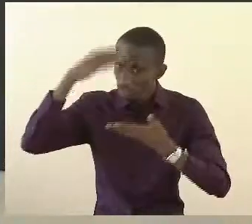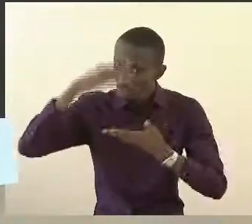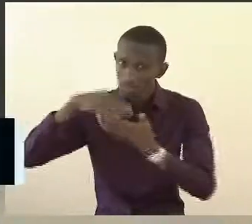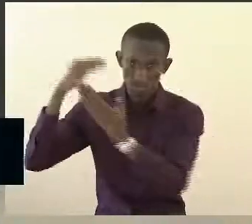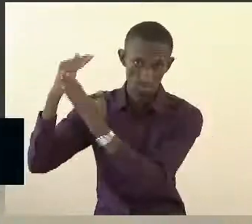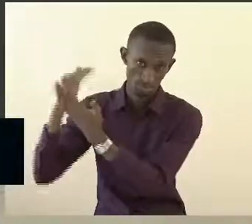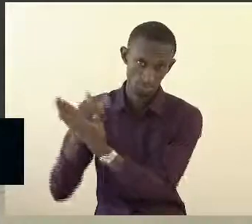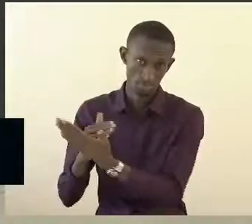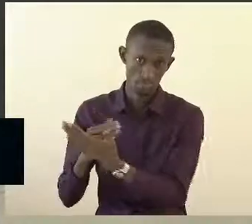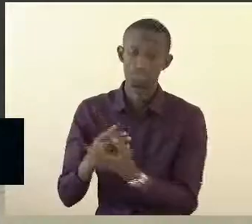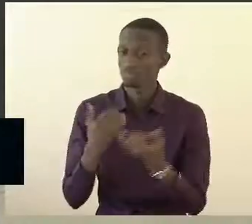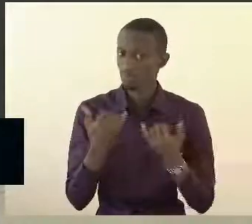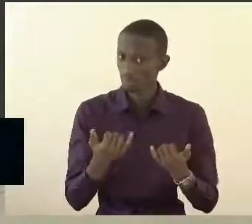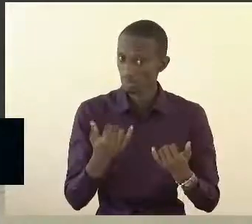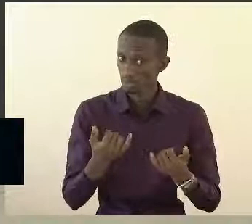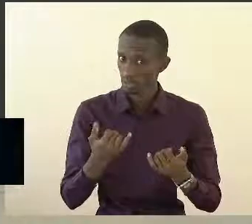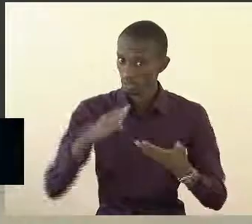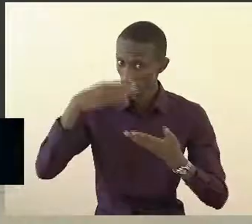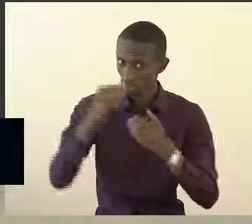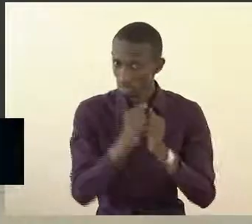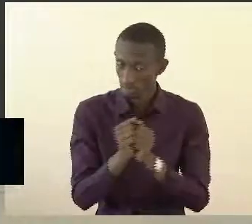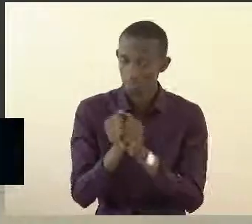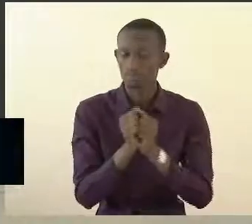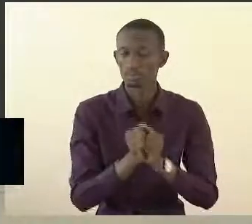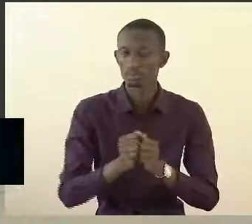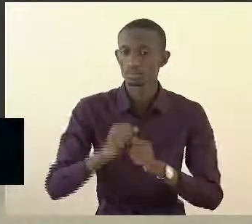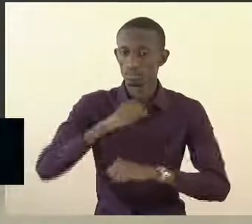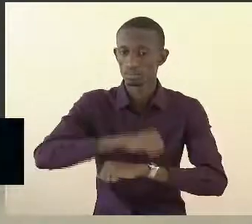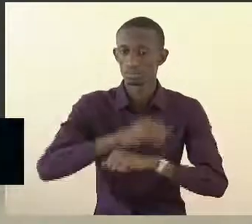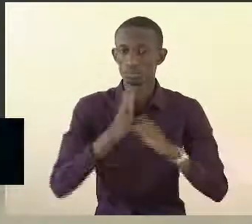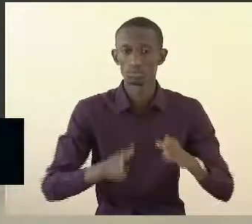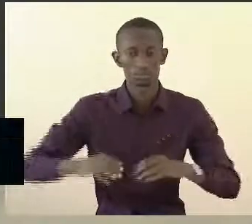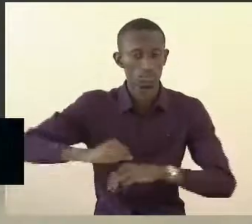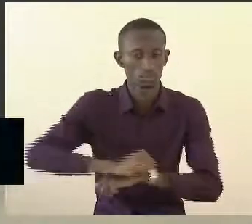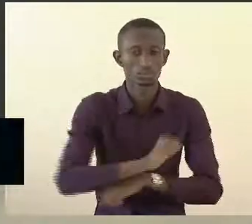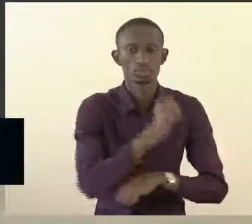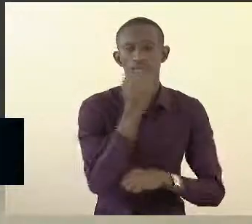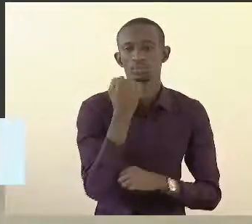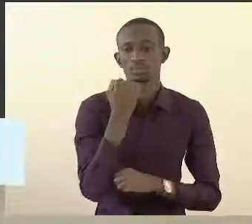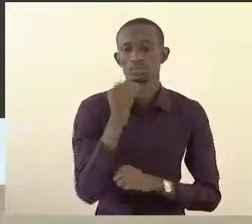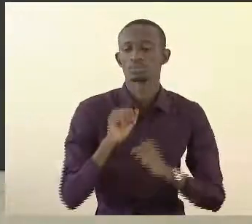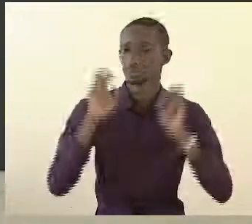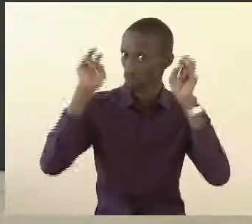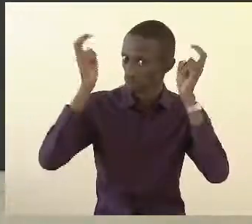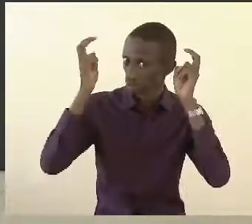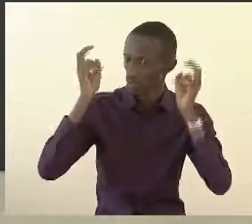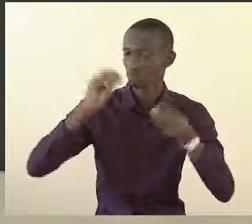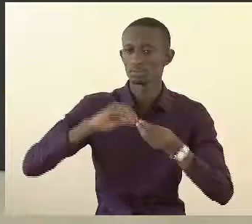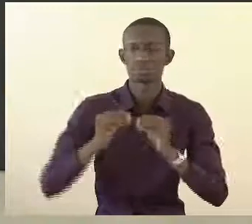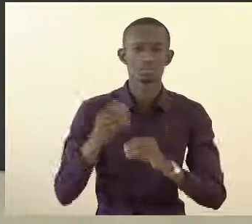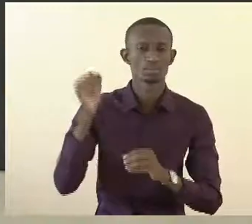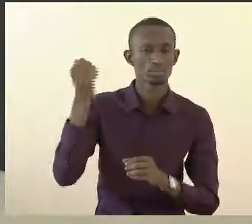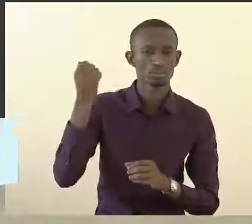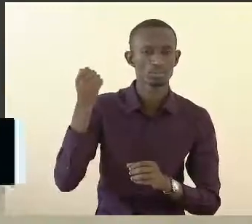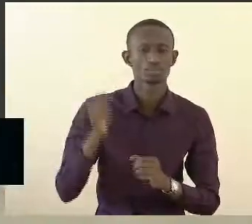be with senior 5 students on unit number 6, and the lesson will be the exercise.